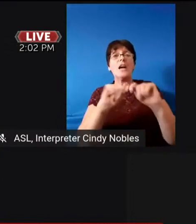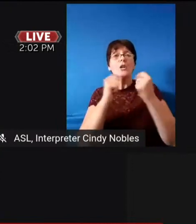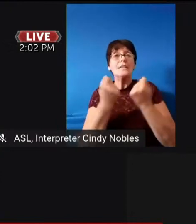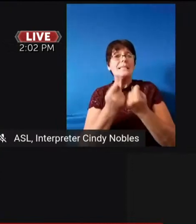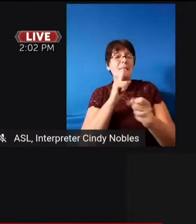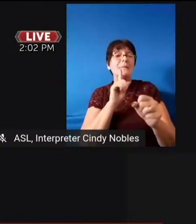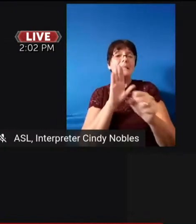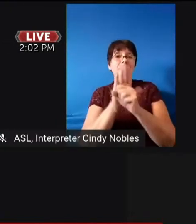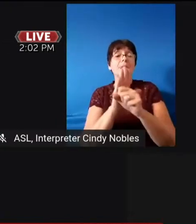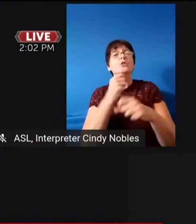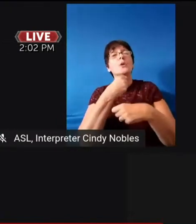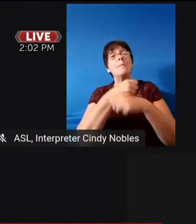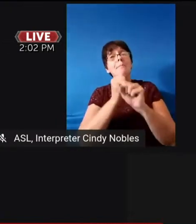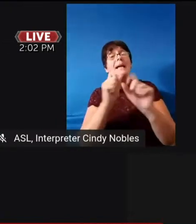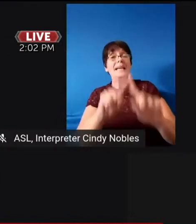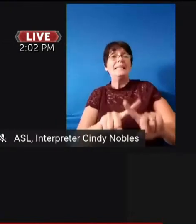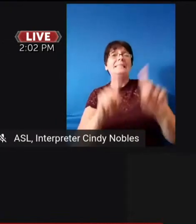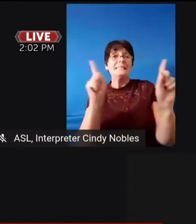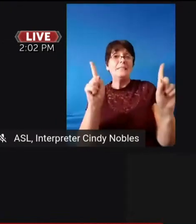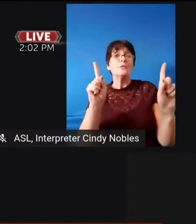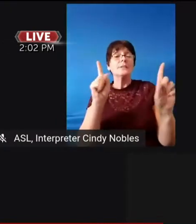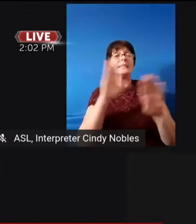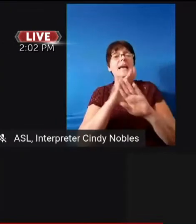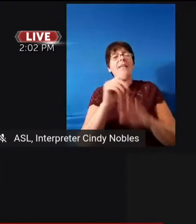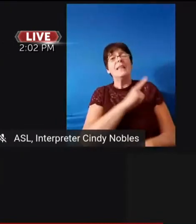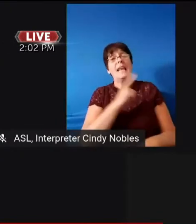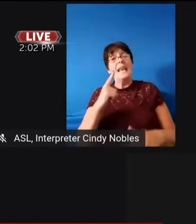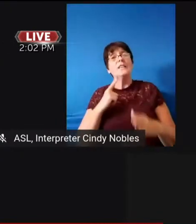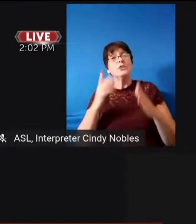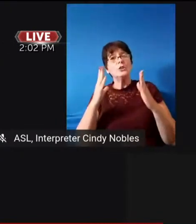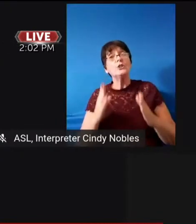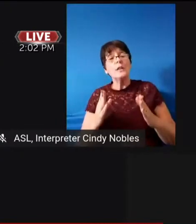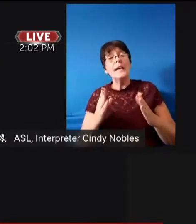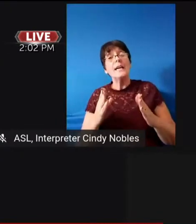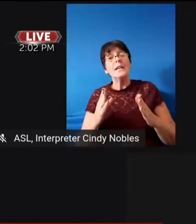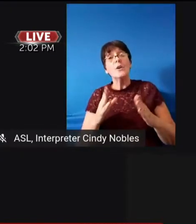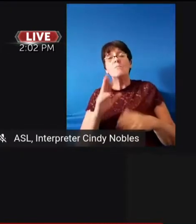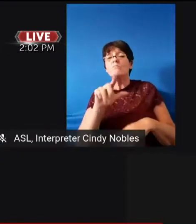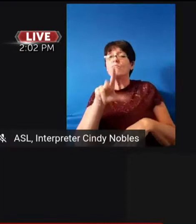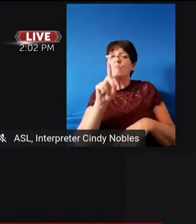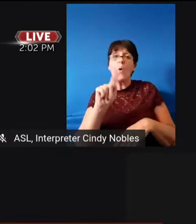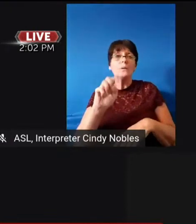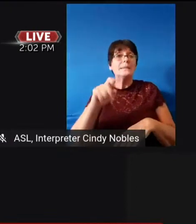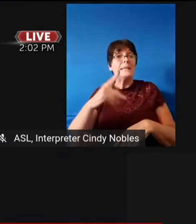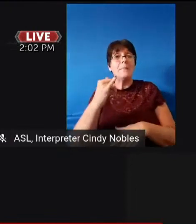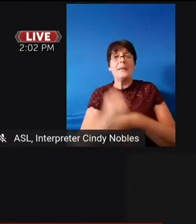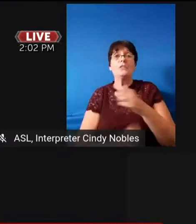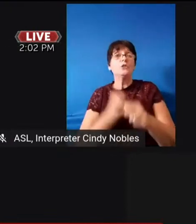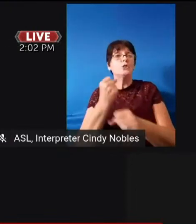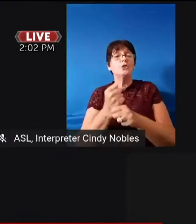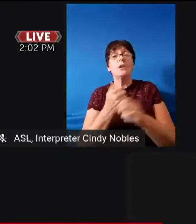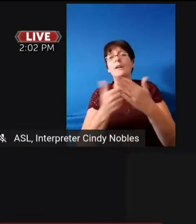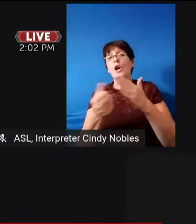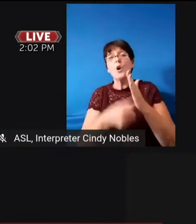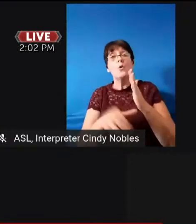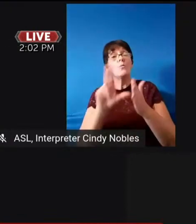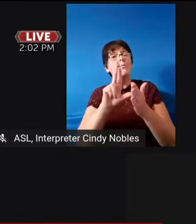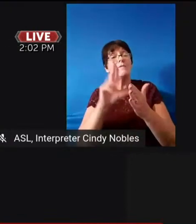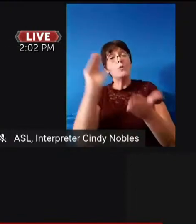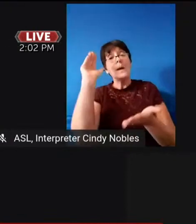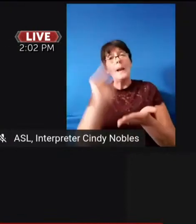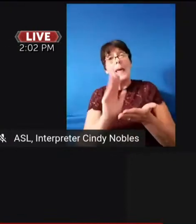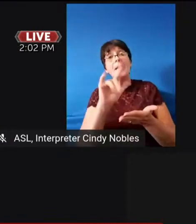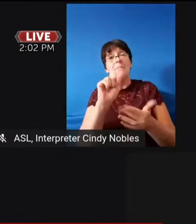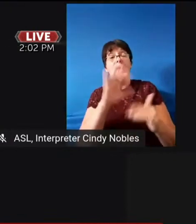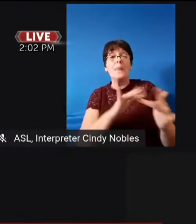committed to making a difference on. And the legislature, bold steps this year, despite reviewing fewer bills than